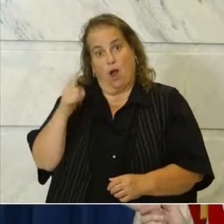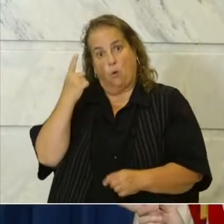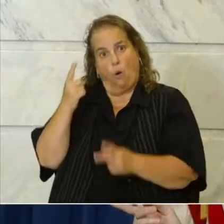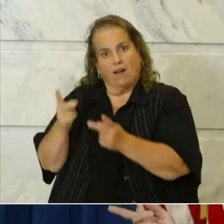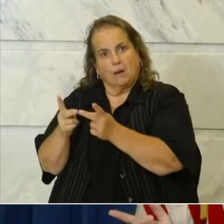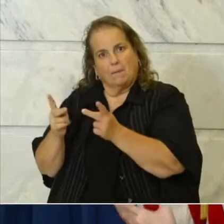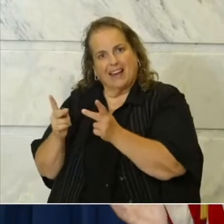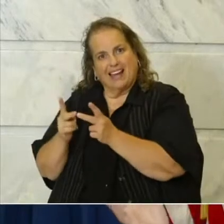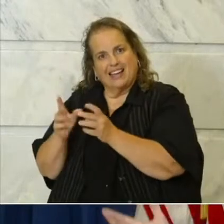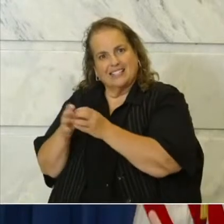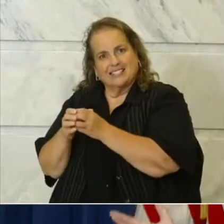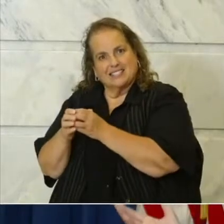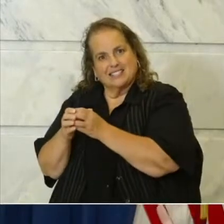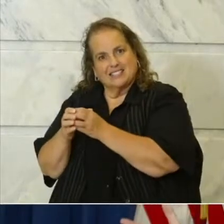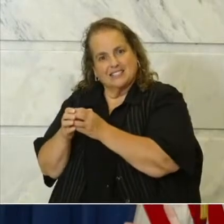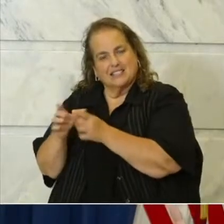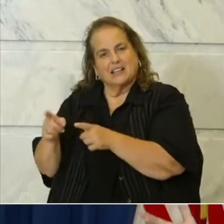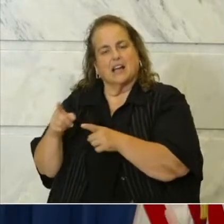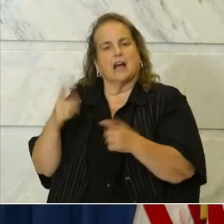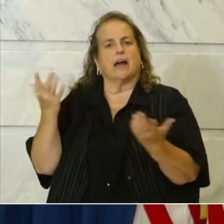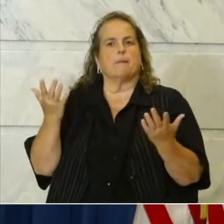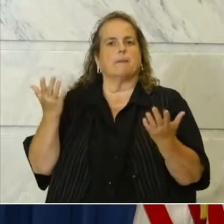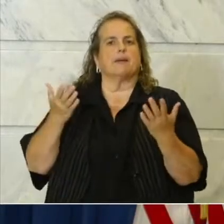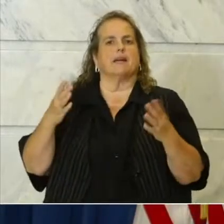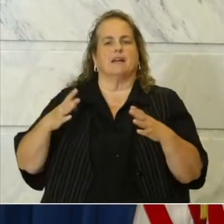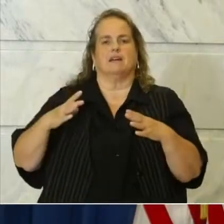vacation clusters in 20, I think about